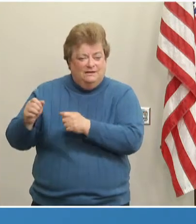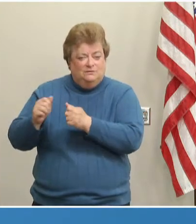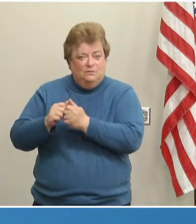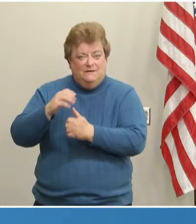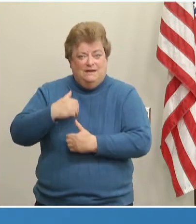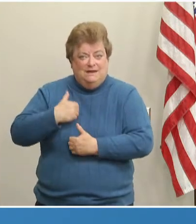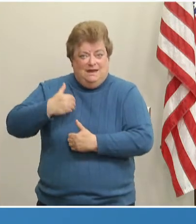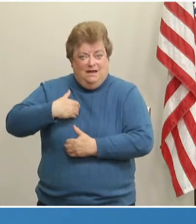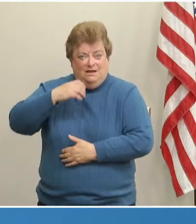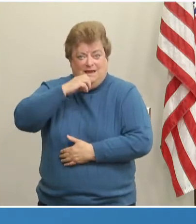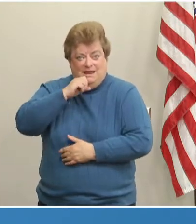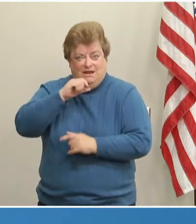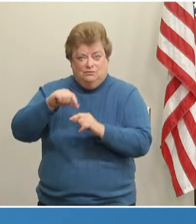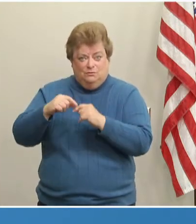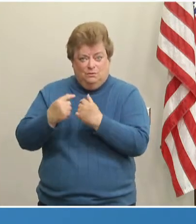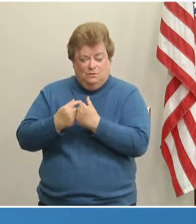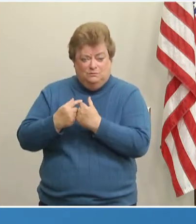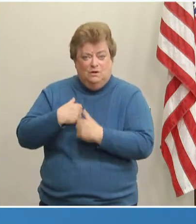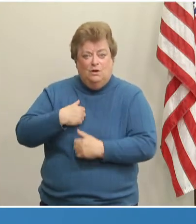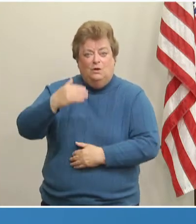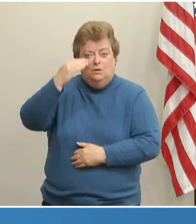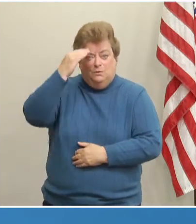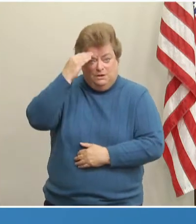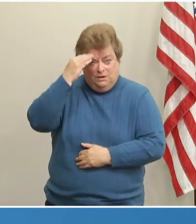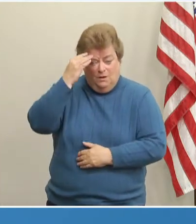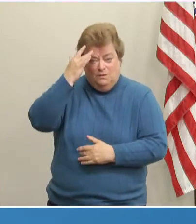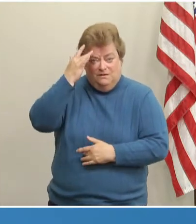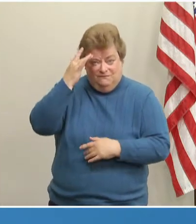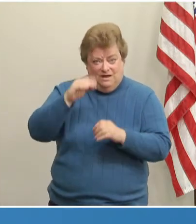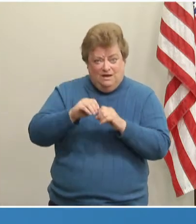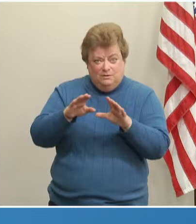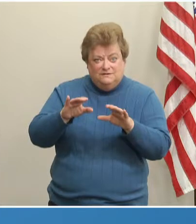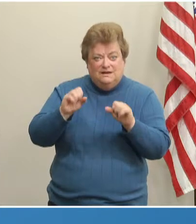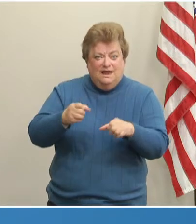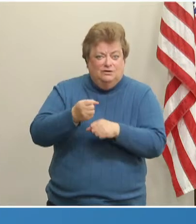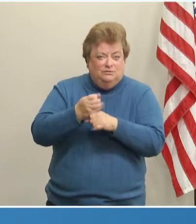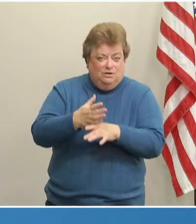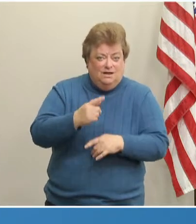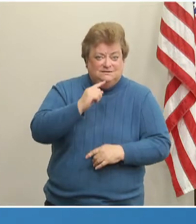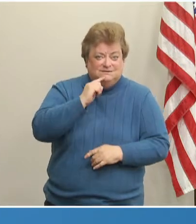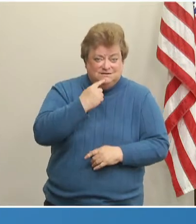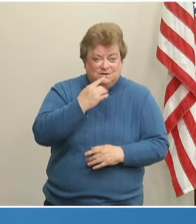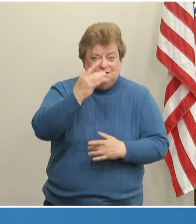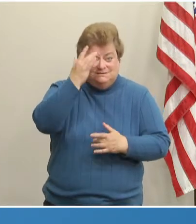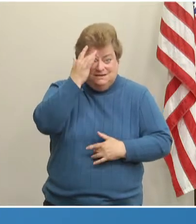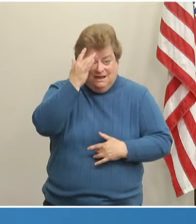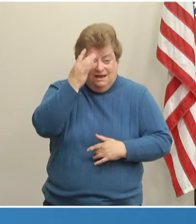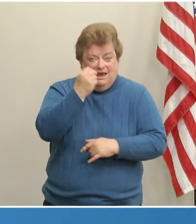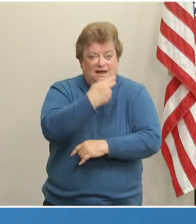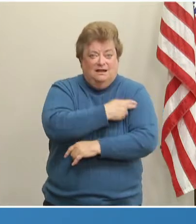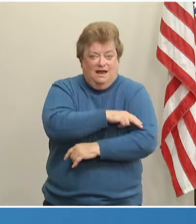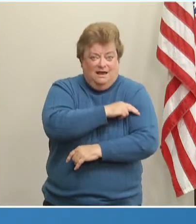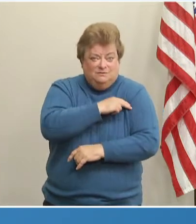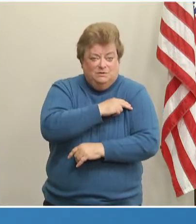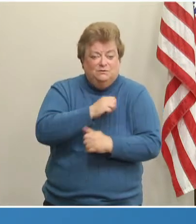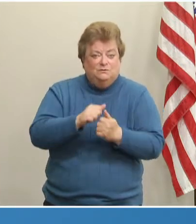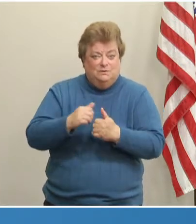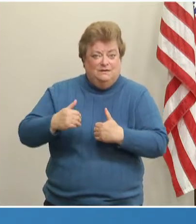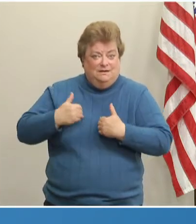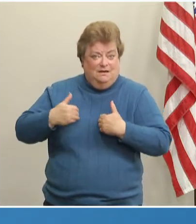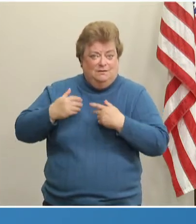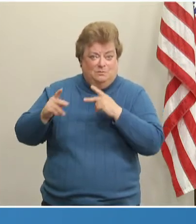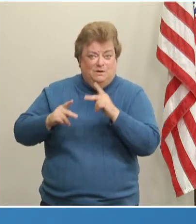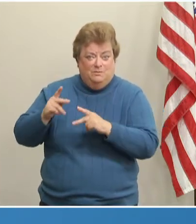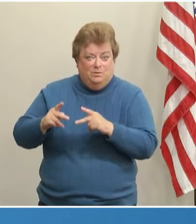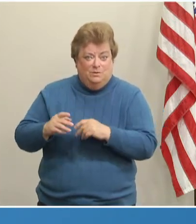age groups. We know the virus can still cause serious illness and hospitalizations in our younger residents.